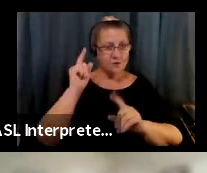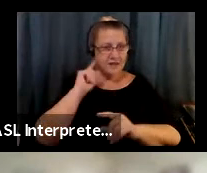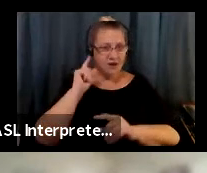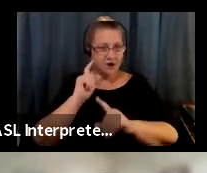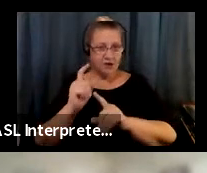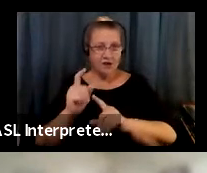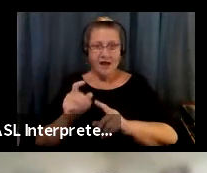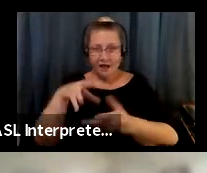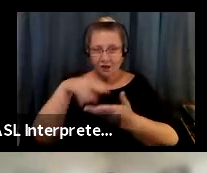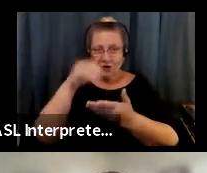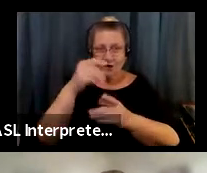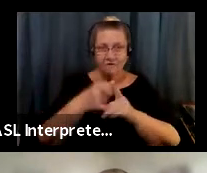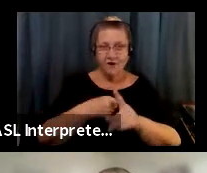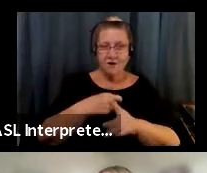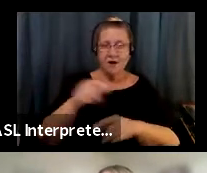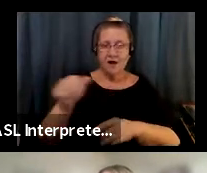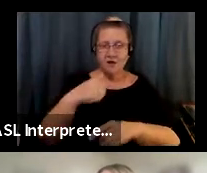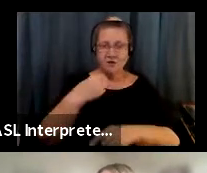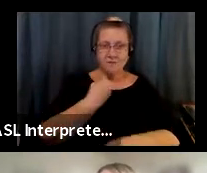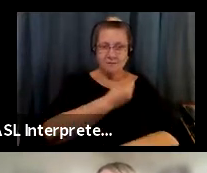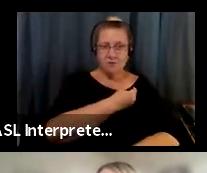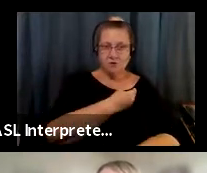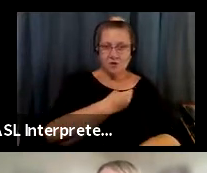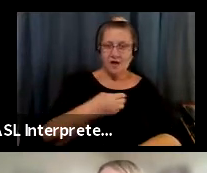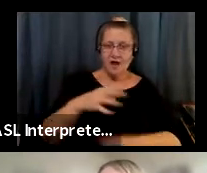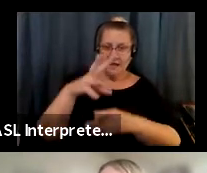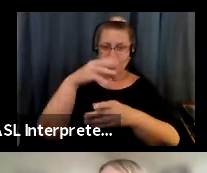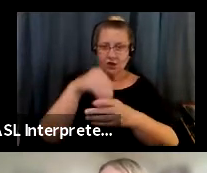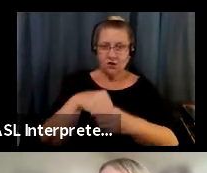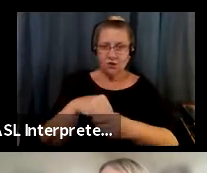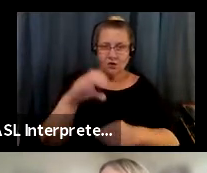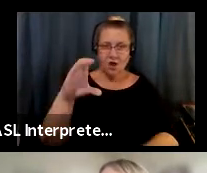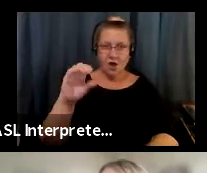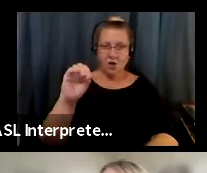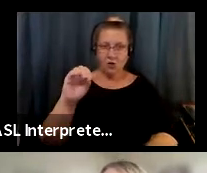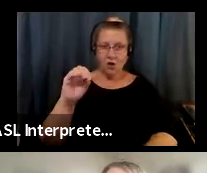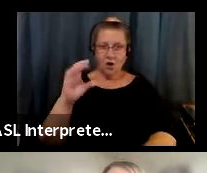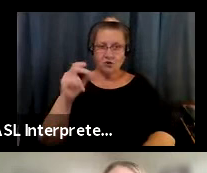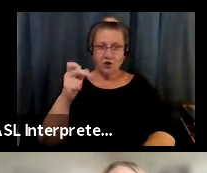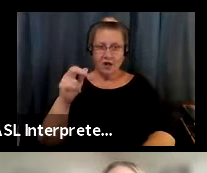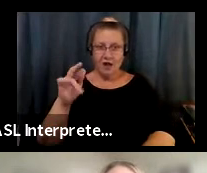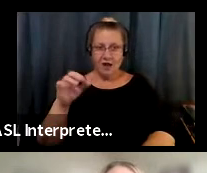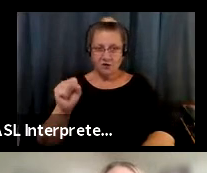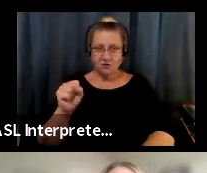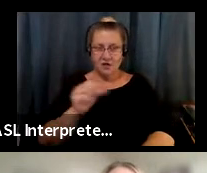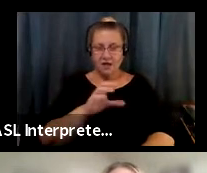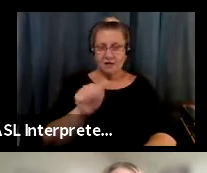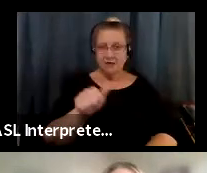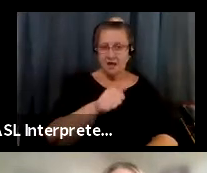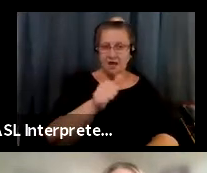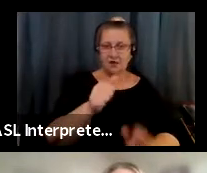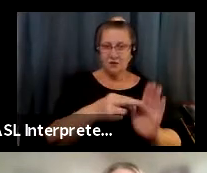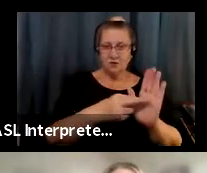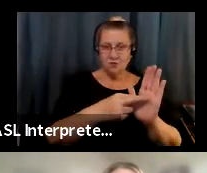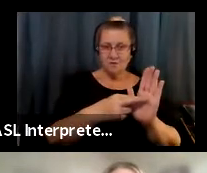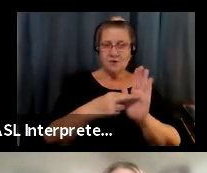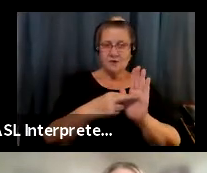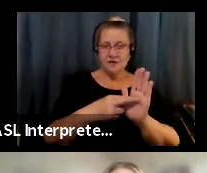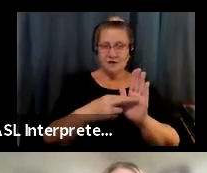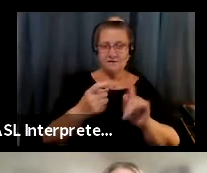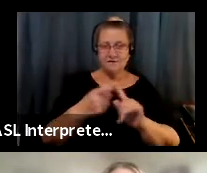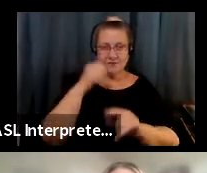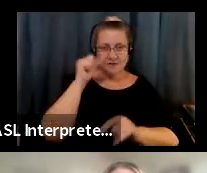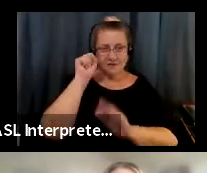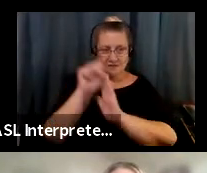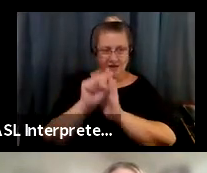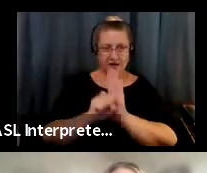fellow CVAC members, and I include our co-chairs and state representatives as well.